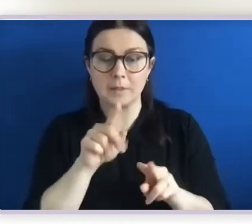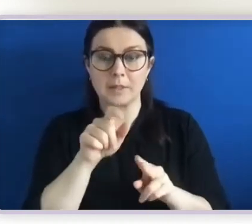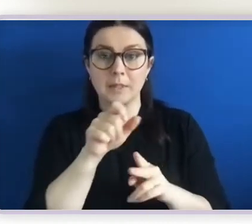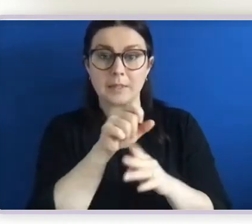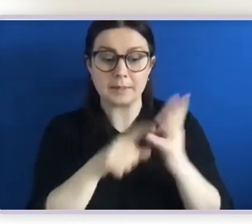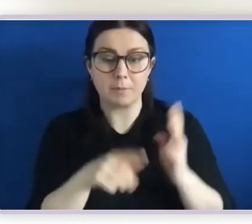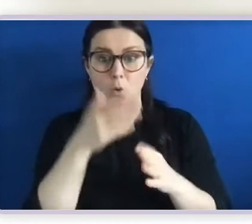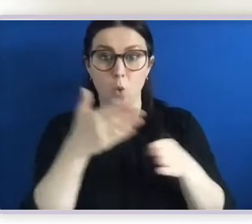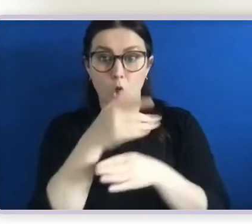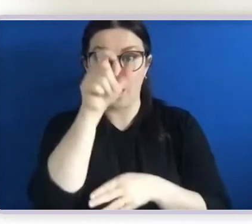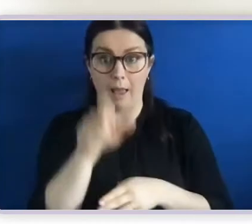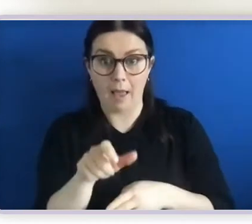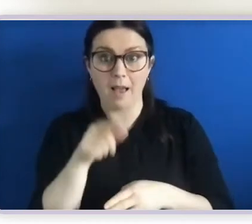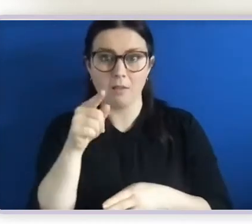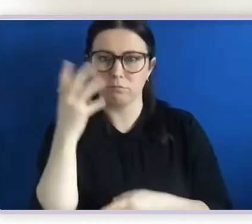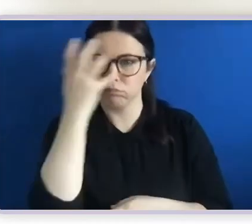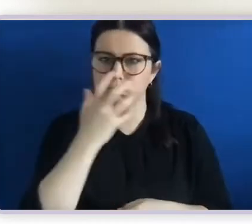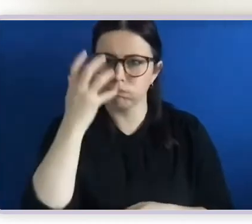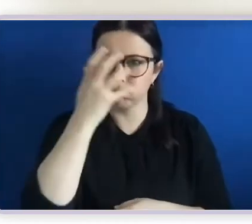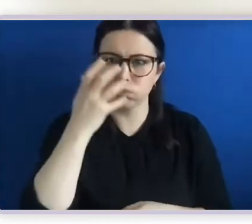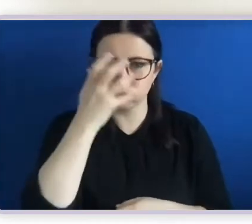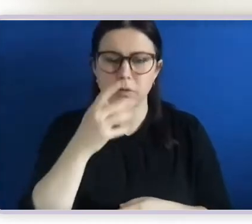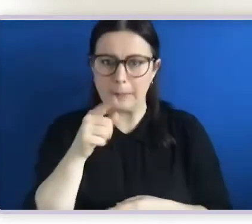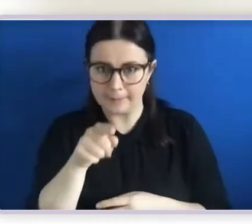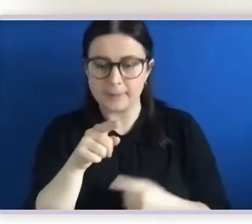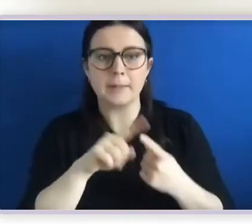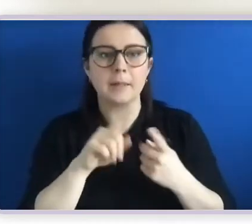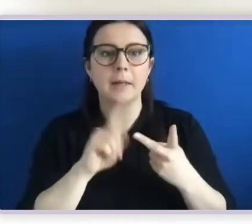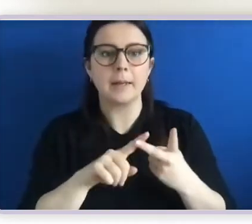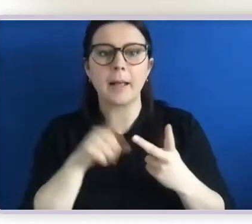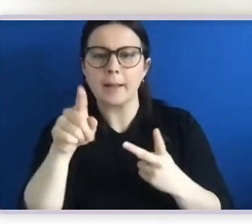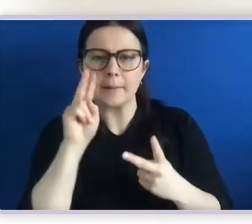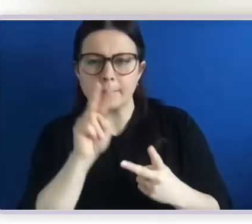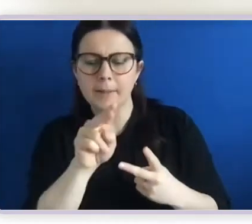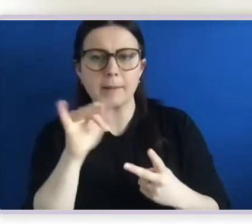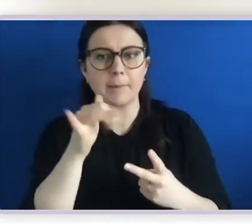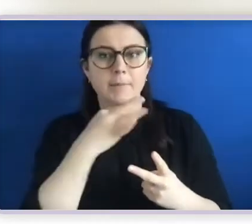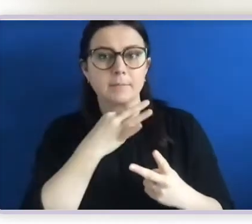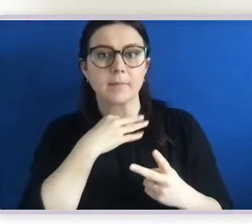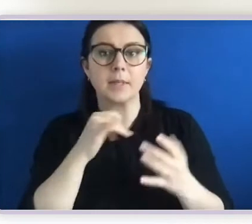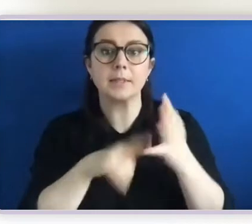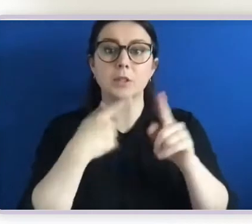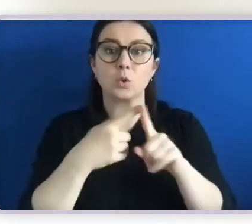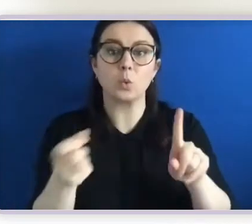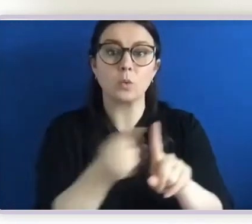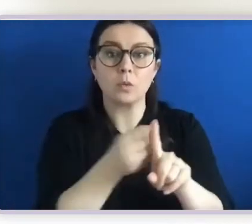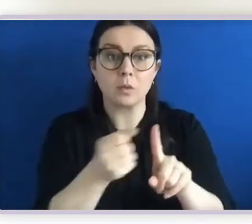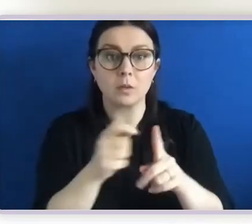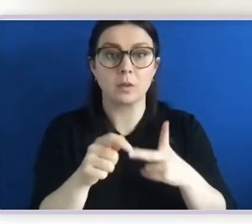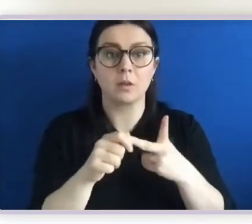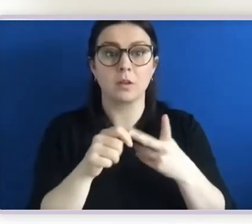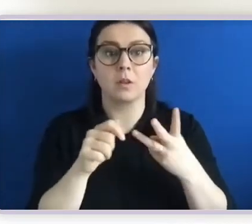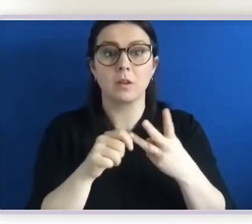intoxicated, if someone is engaging in sexual misconduct, if someone is